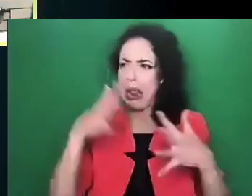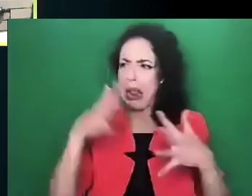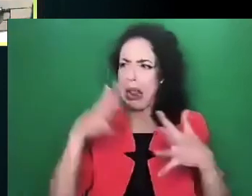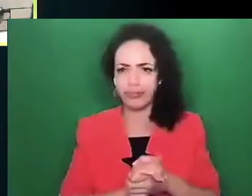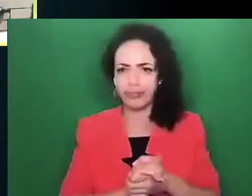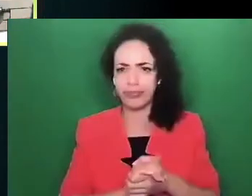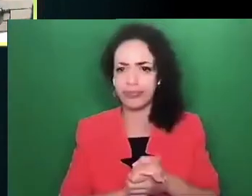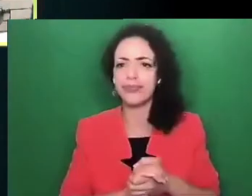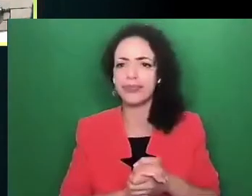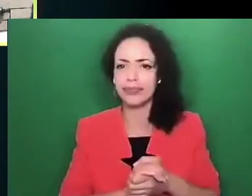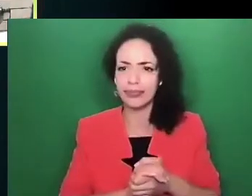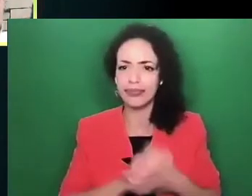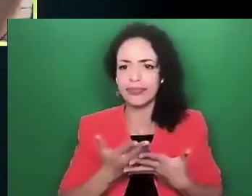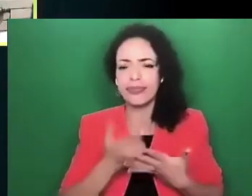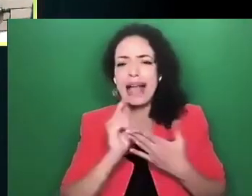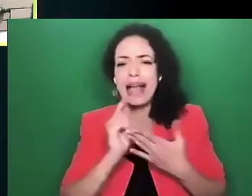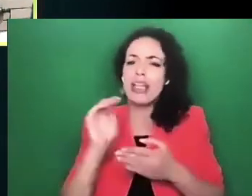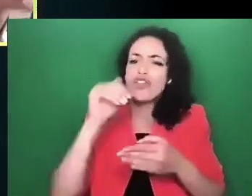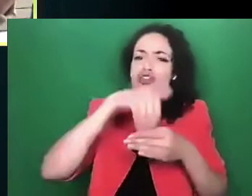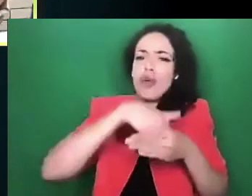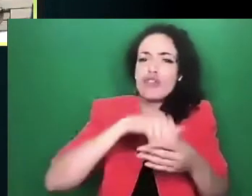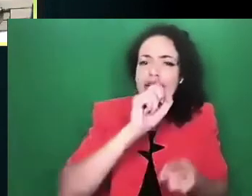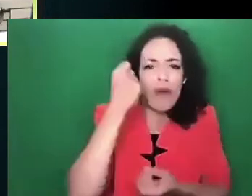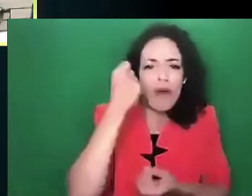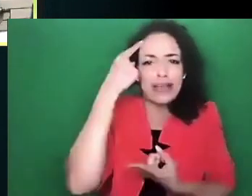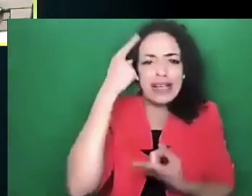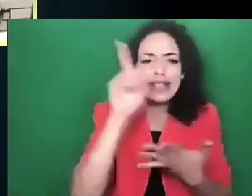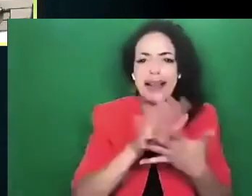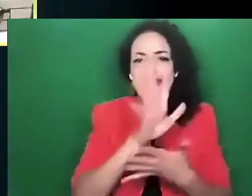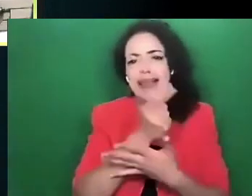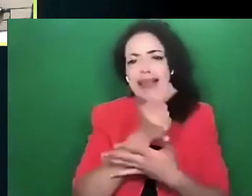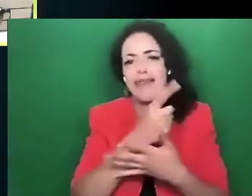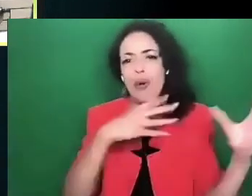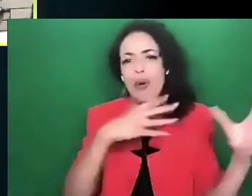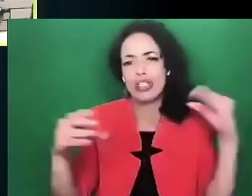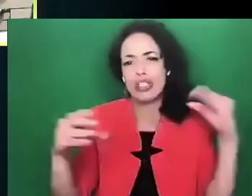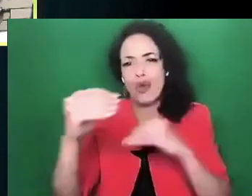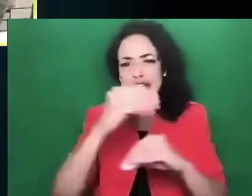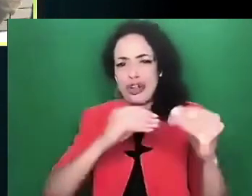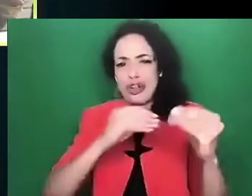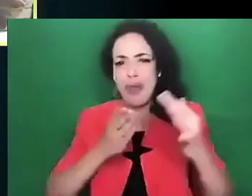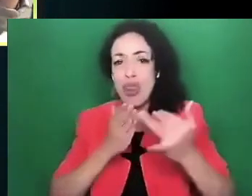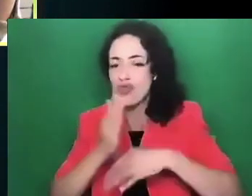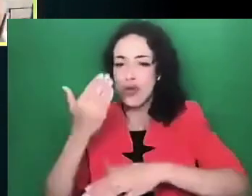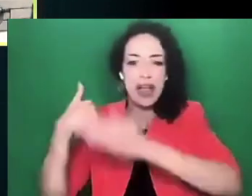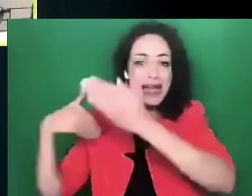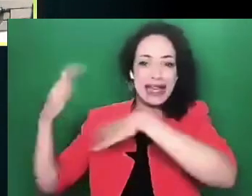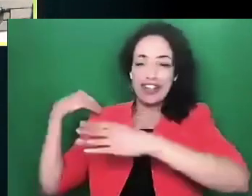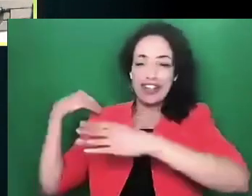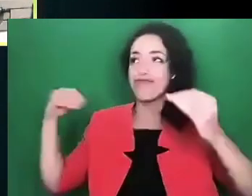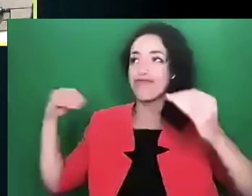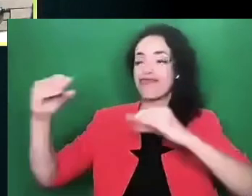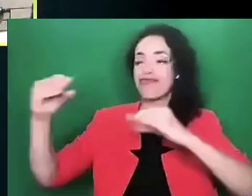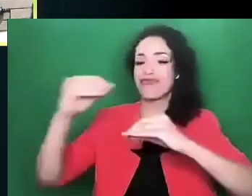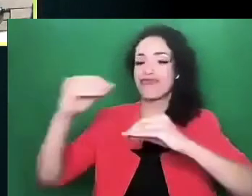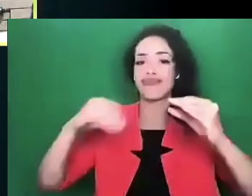interpretations of it and the sort of Chinese whispers over the ages, you know, that ends up with the most famous Ark at the moment being that